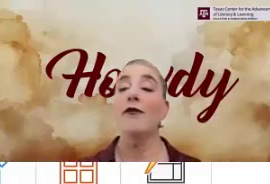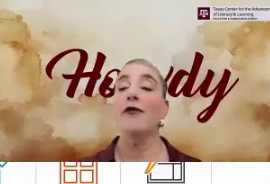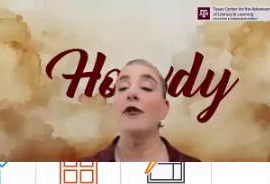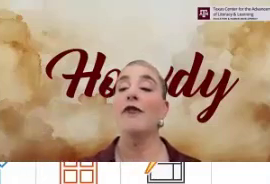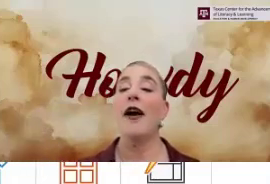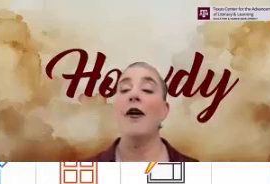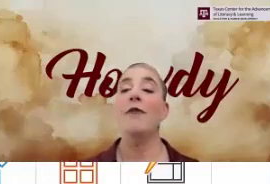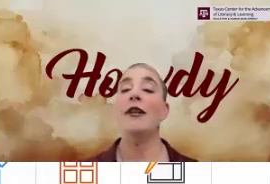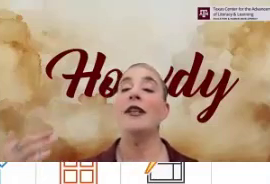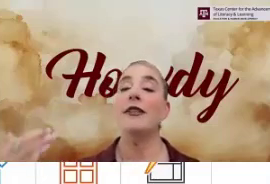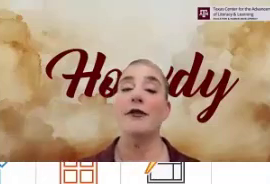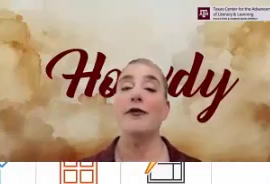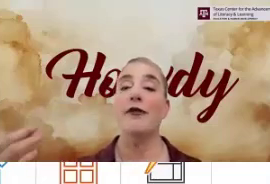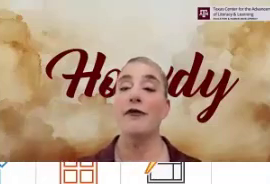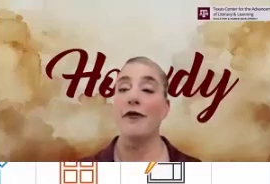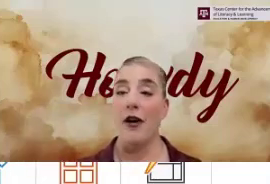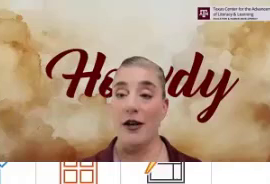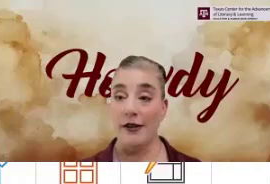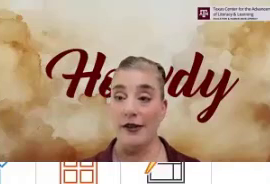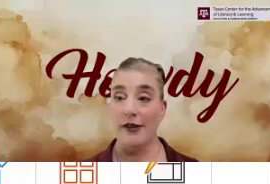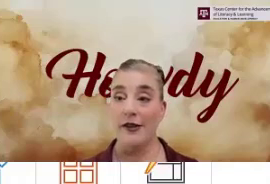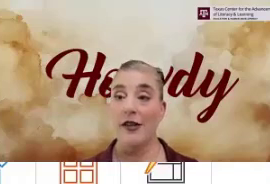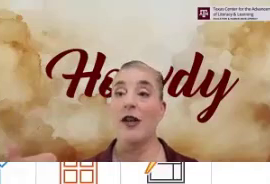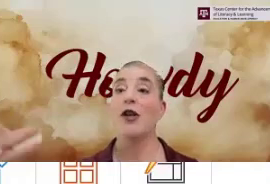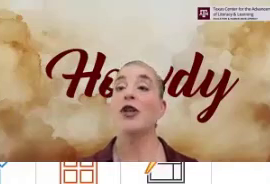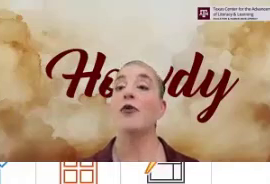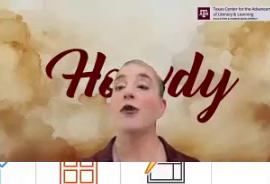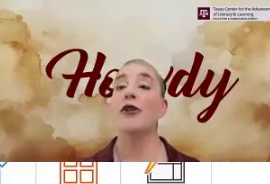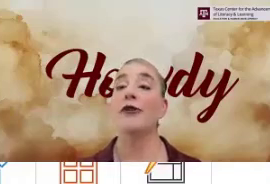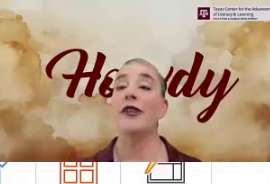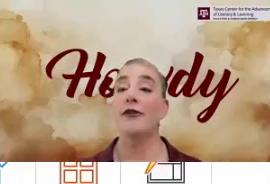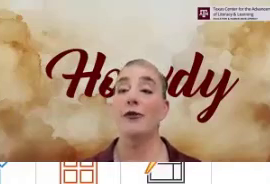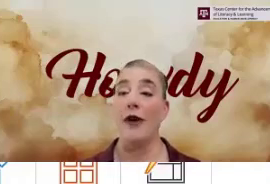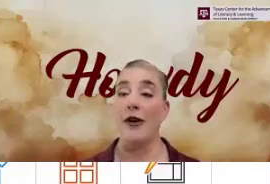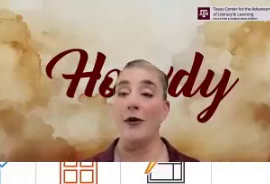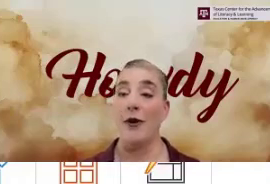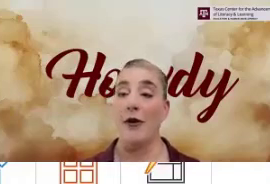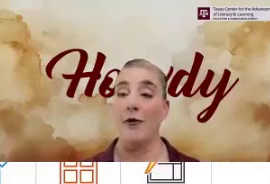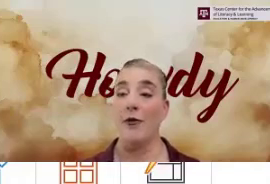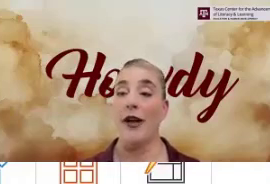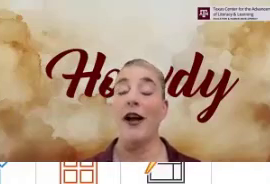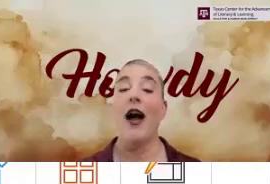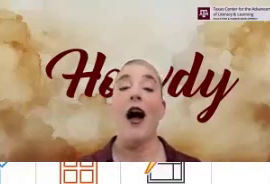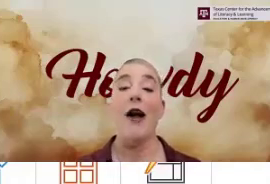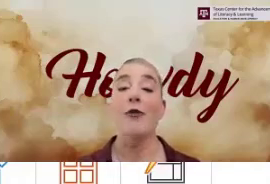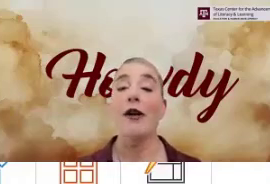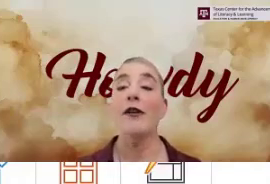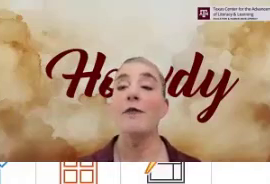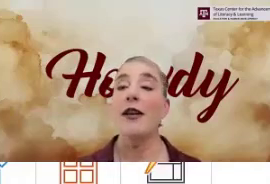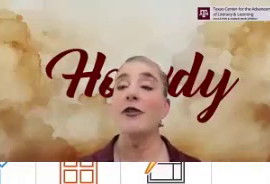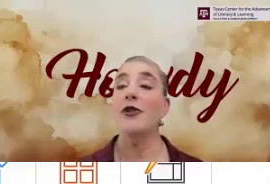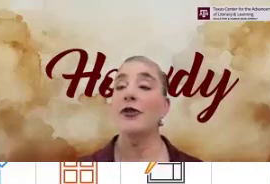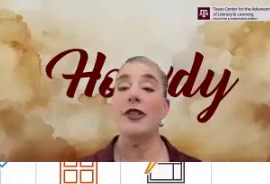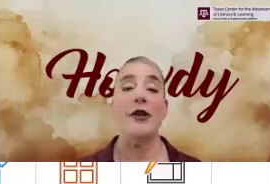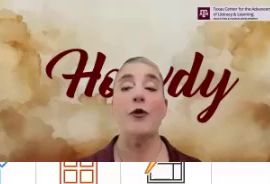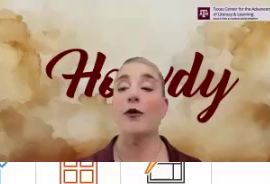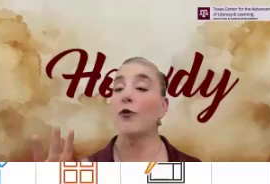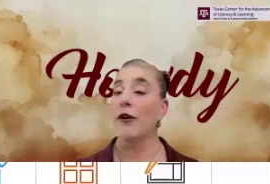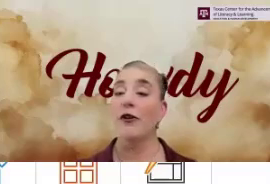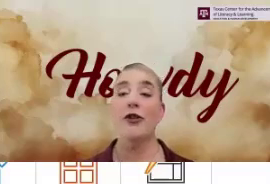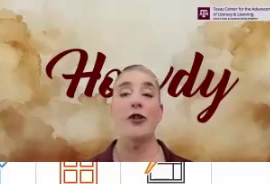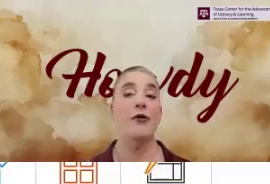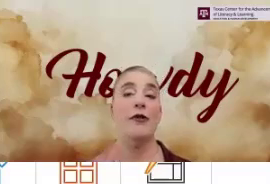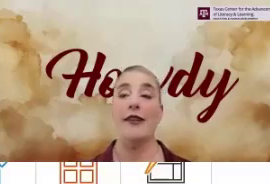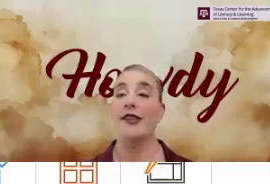Be thoughtful of how many different fonts you are using throughout your PowerPoint. I recommend you stick